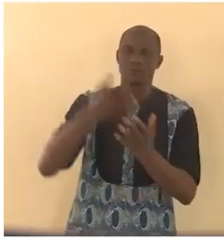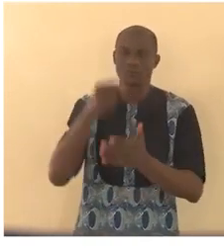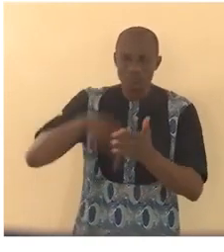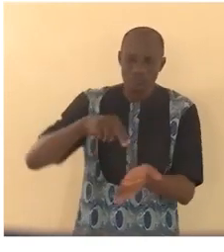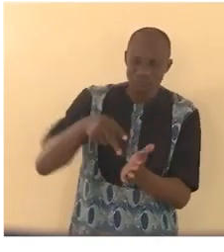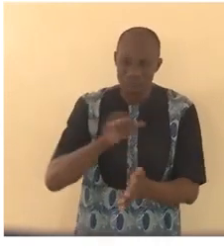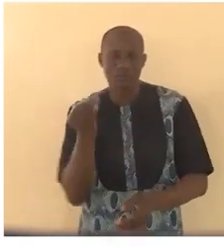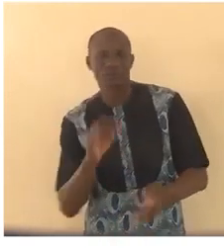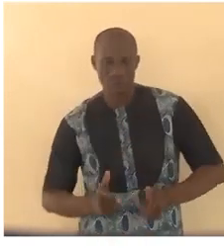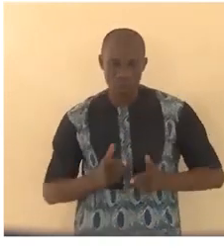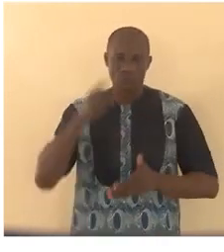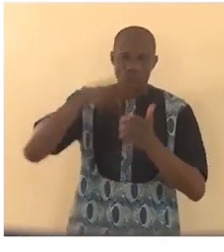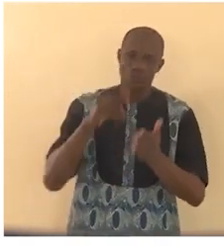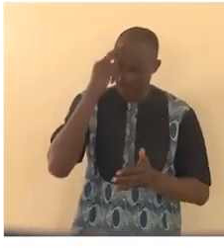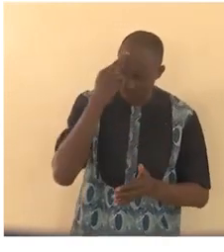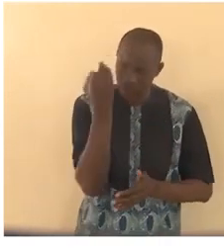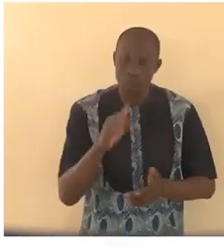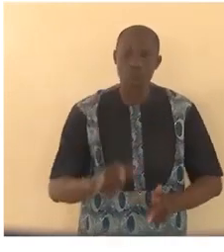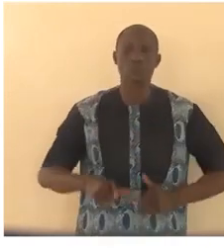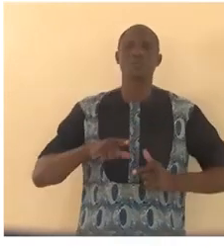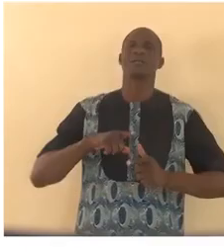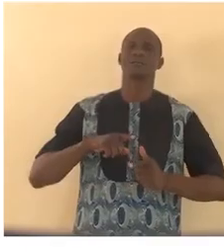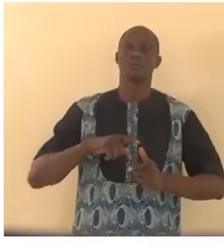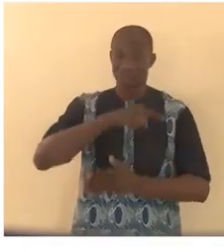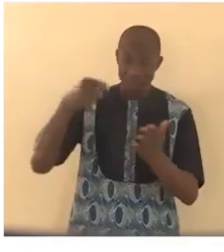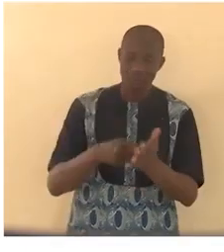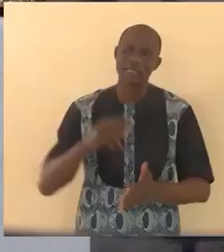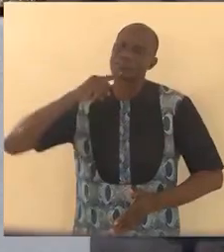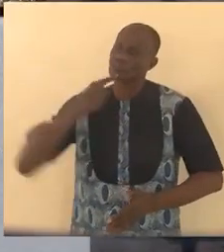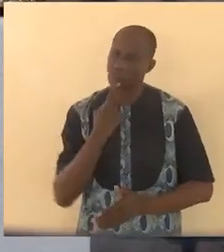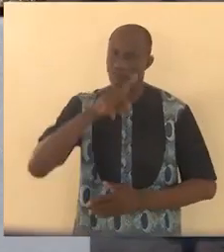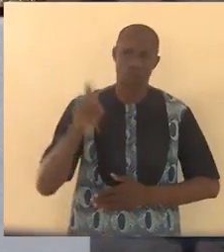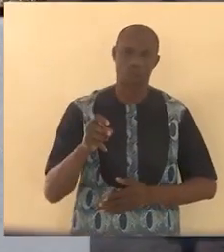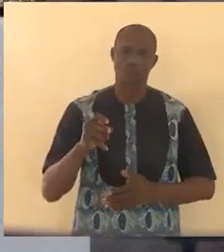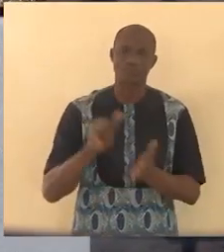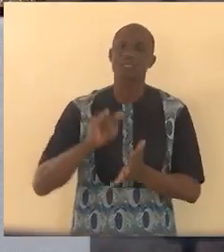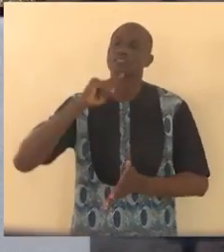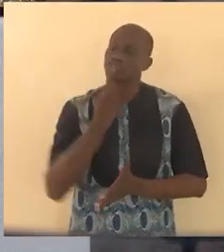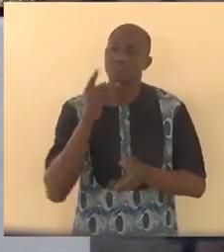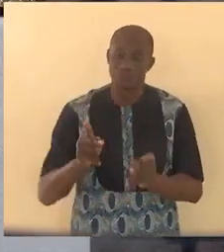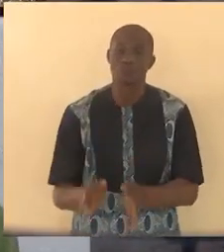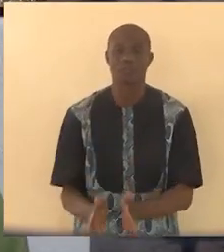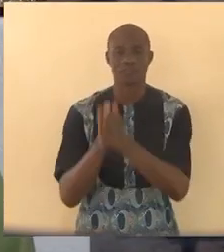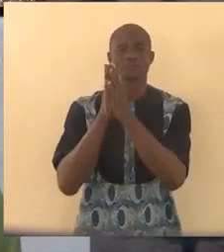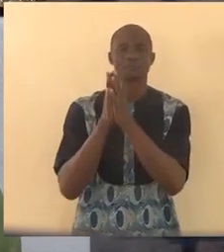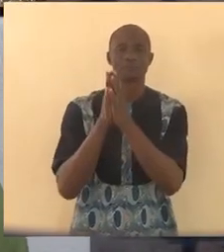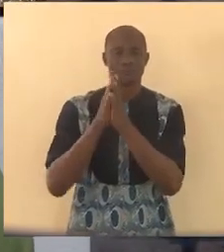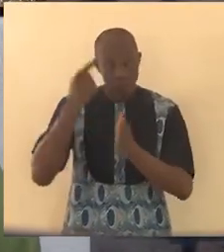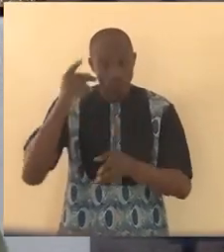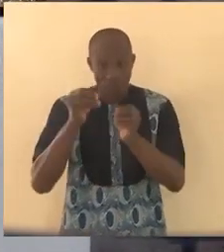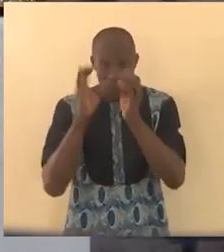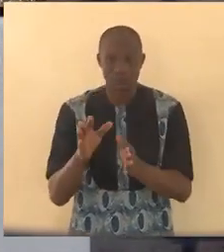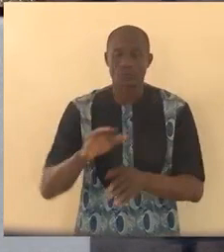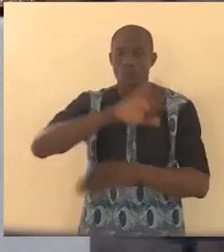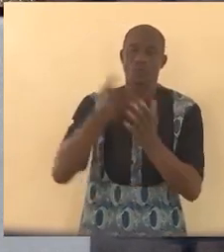meaning of life? What is the purpose of human existence? These are serious questions that serious people do ask. For